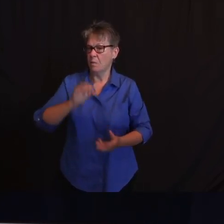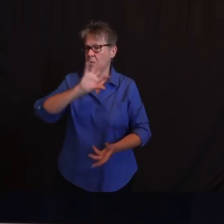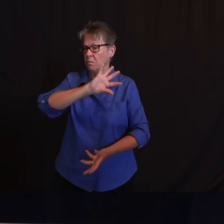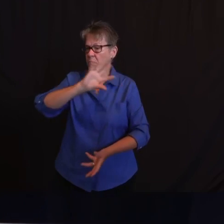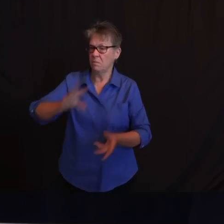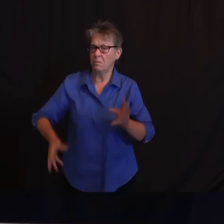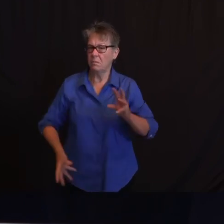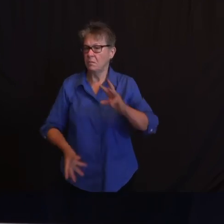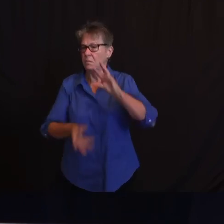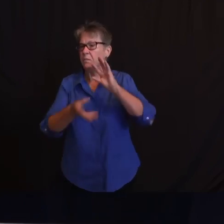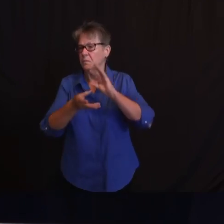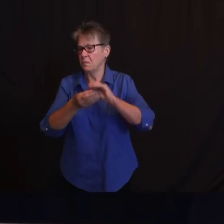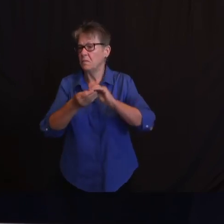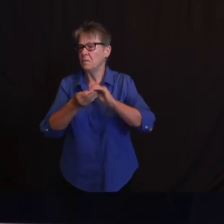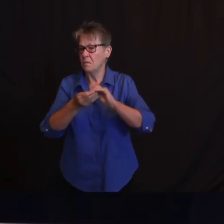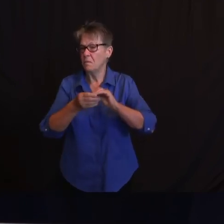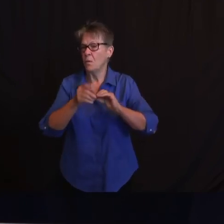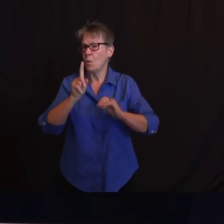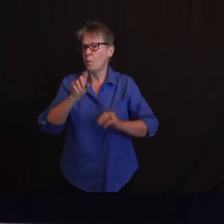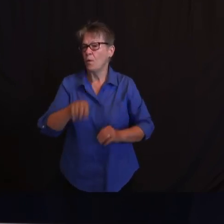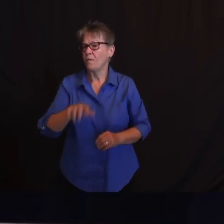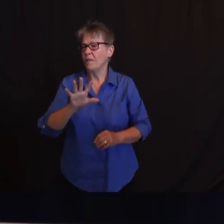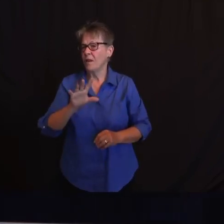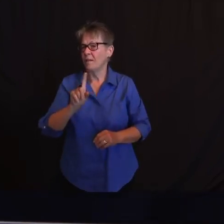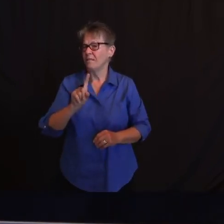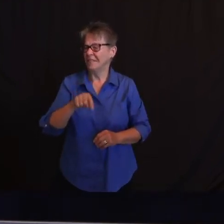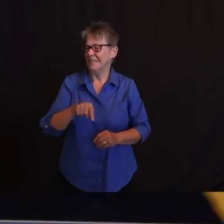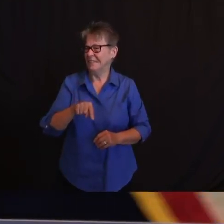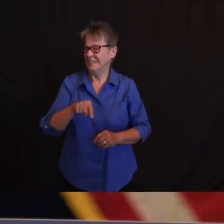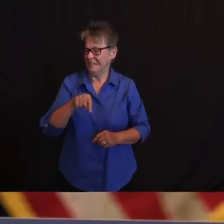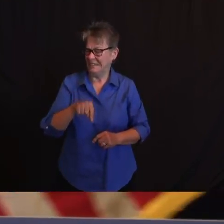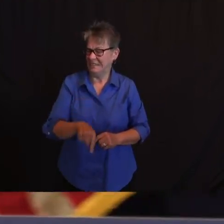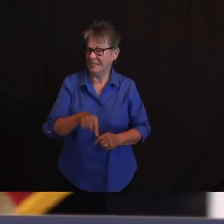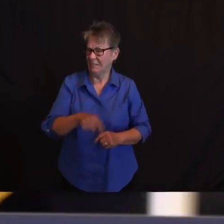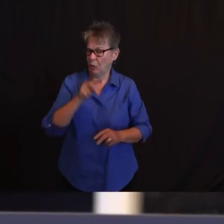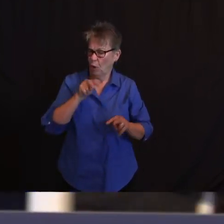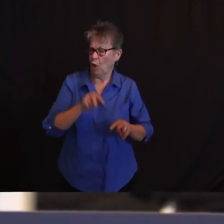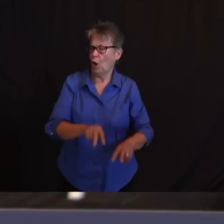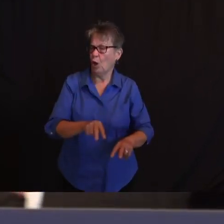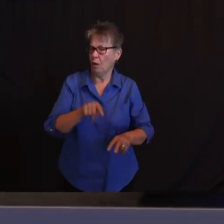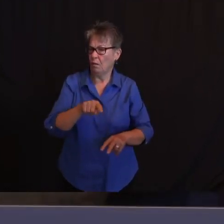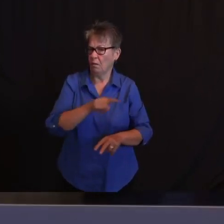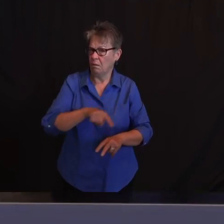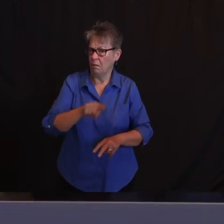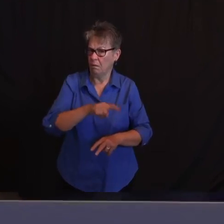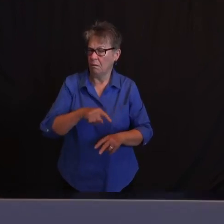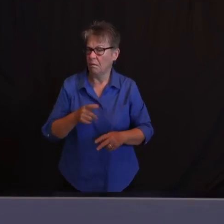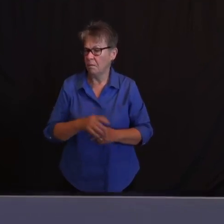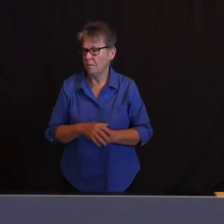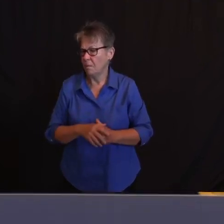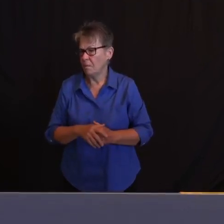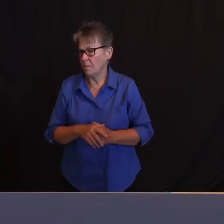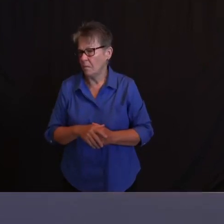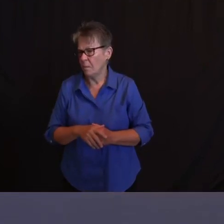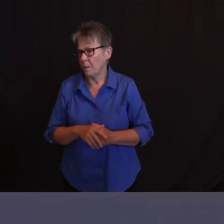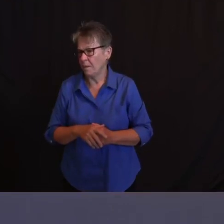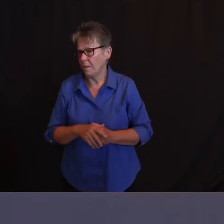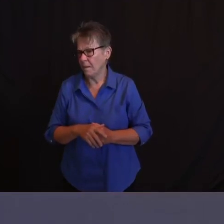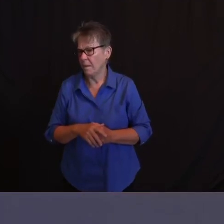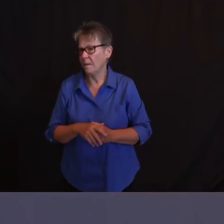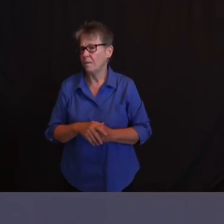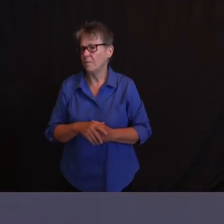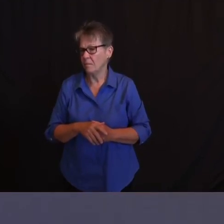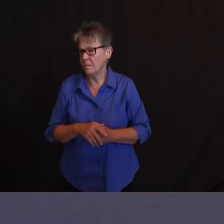get tested, and wear a mask. Thank you. Judy, well said. So a couple of things can we hit, if